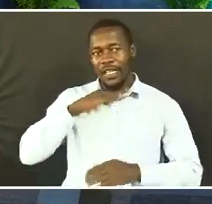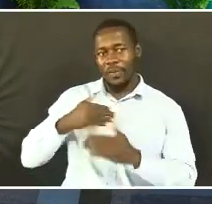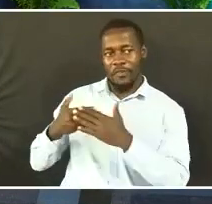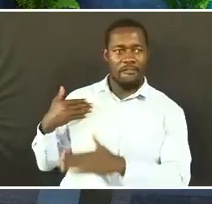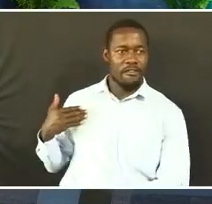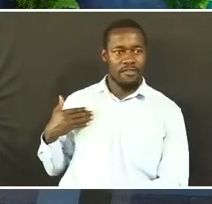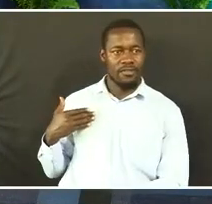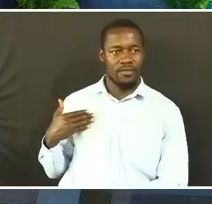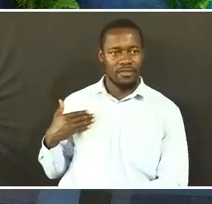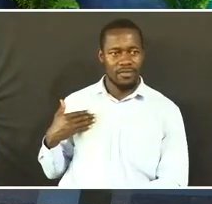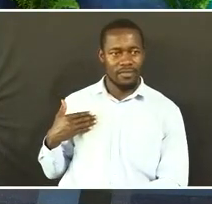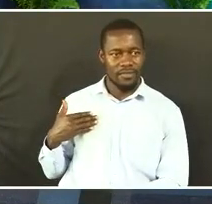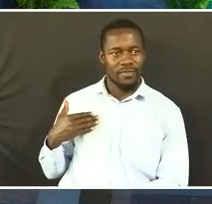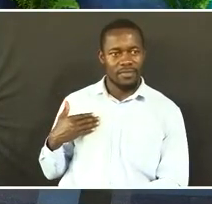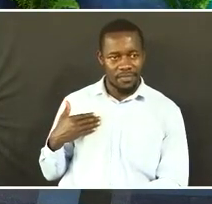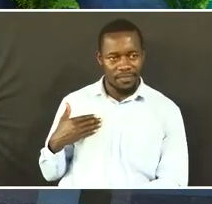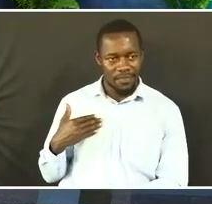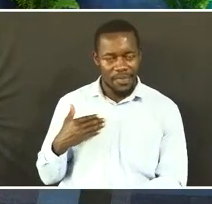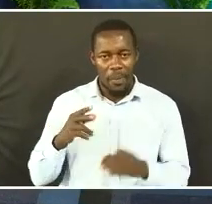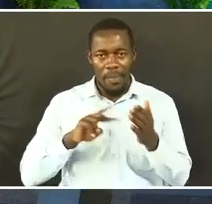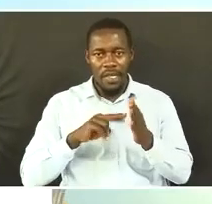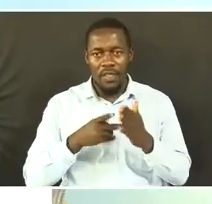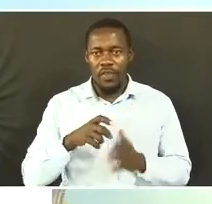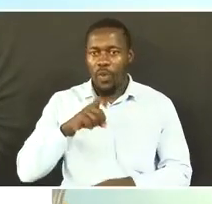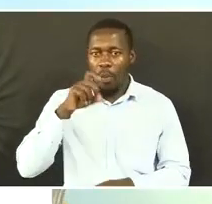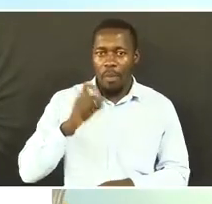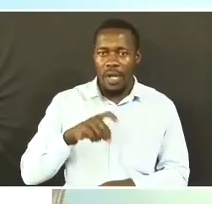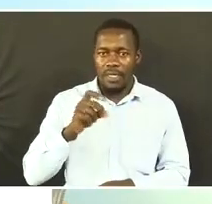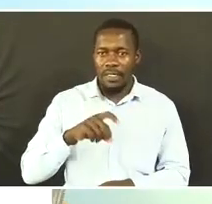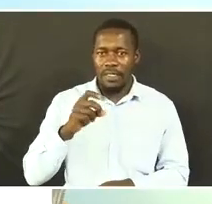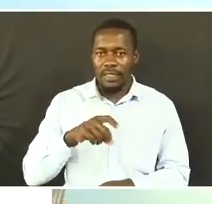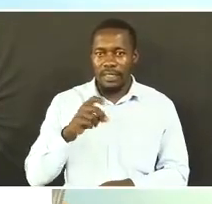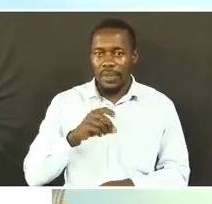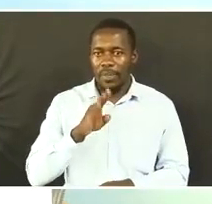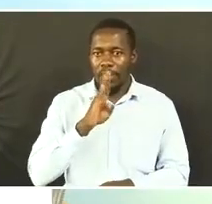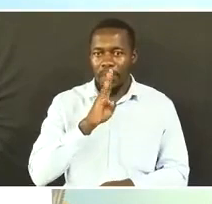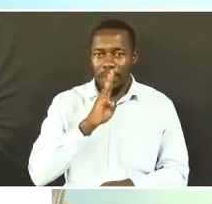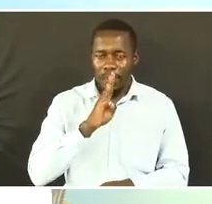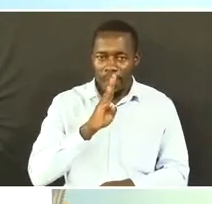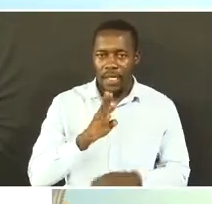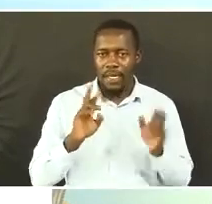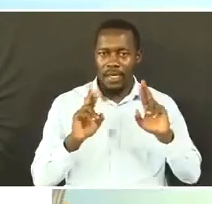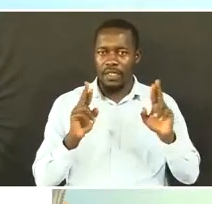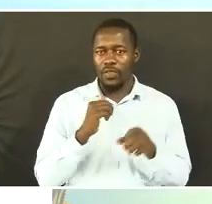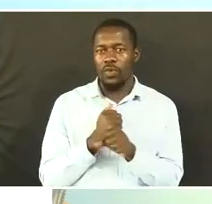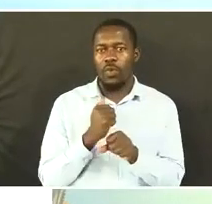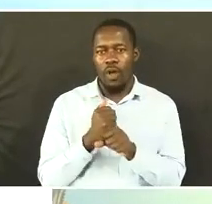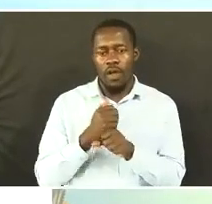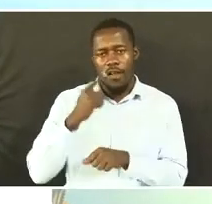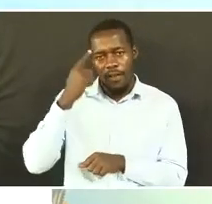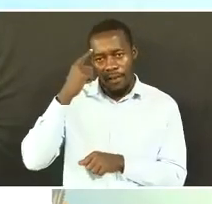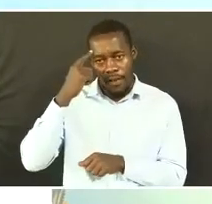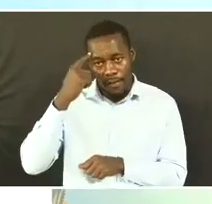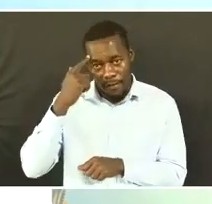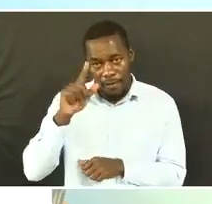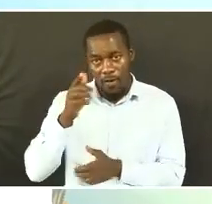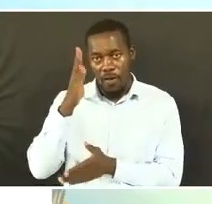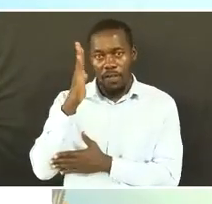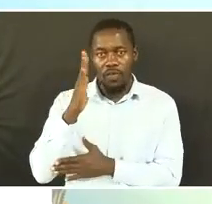as a light set out in our community. That we must be that hope that presents to the